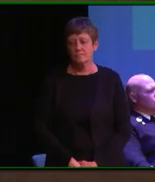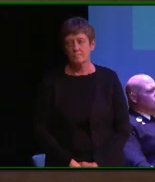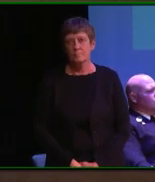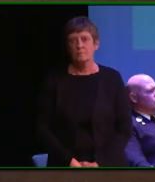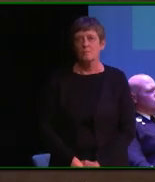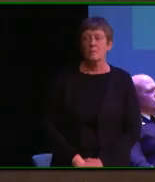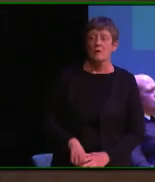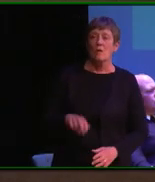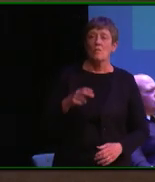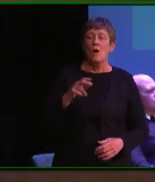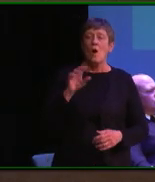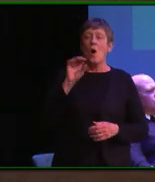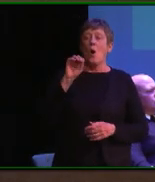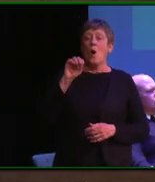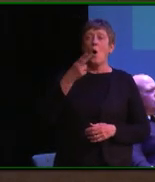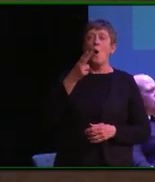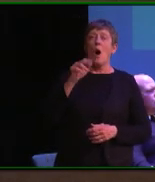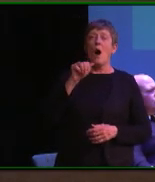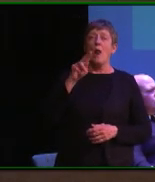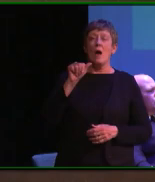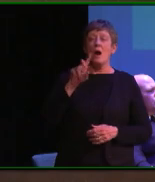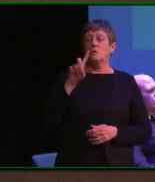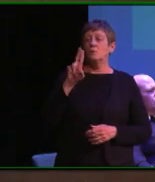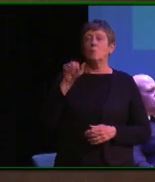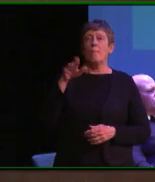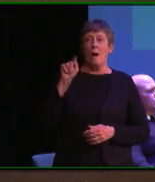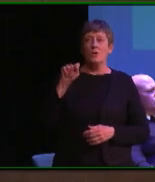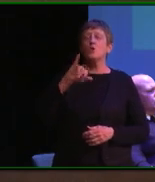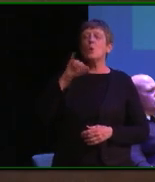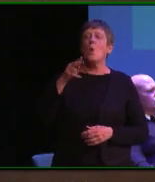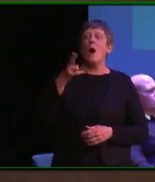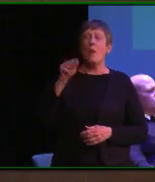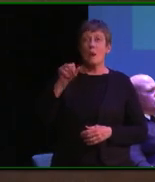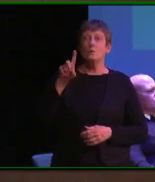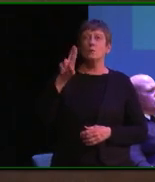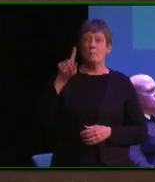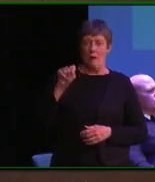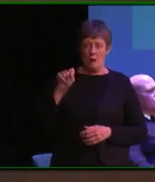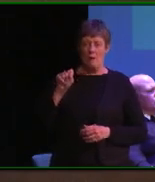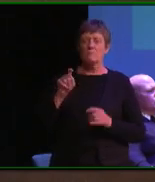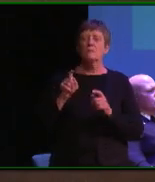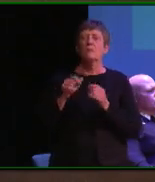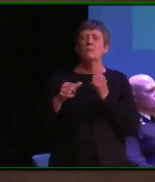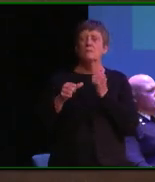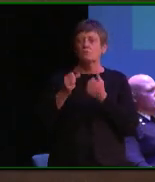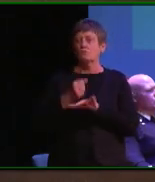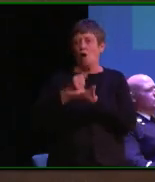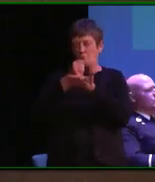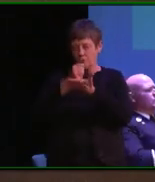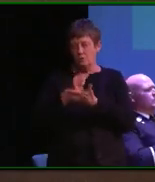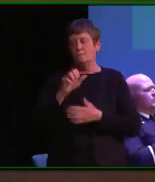The Johanna DuPont Occupational Therapy Assistant Scholarship goes to Aubrey Davy.